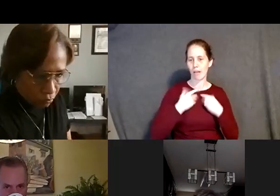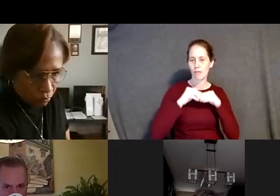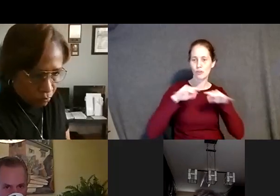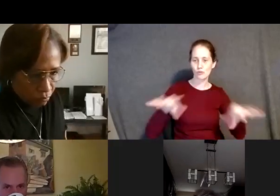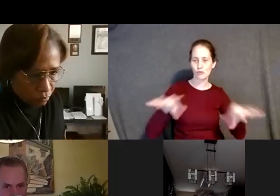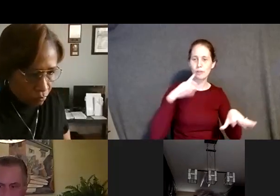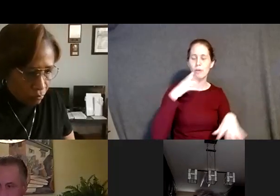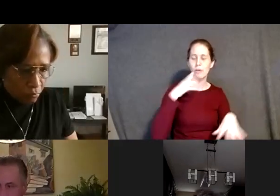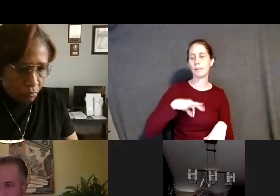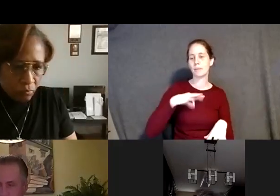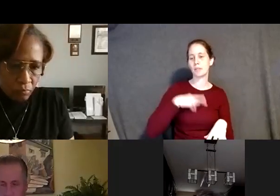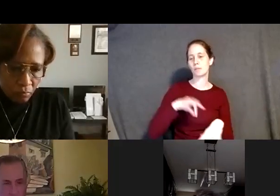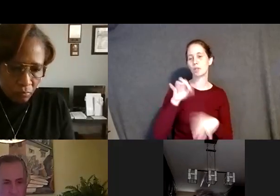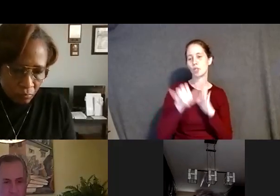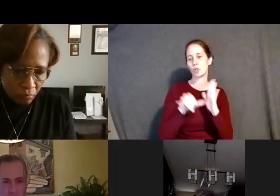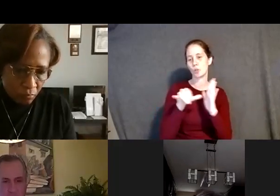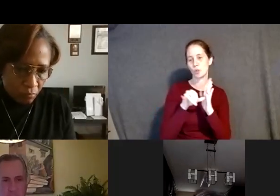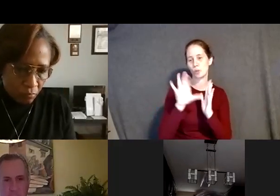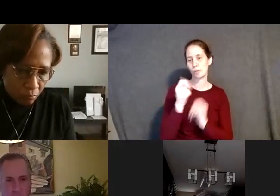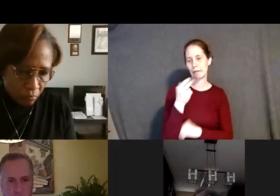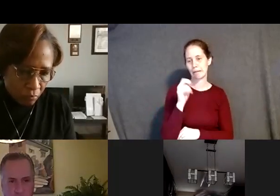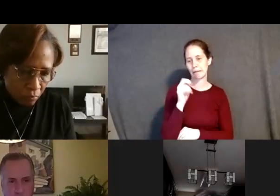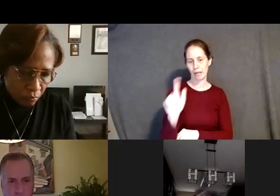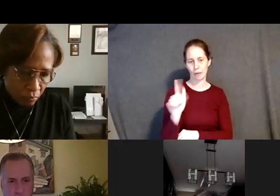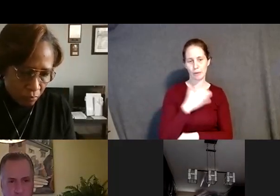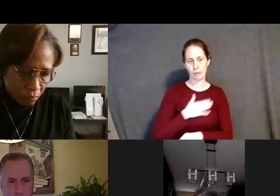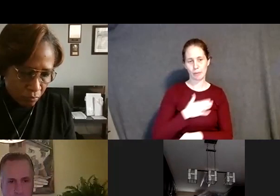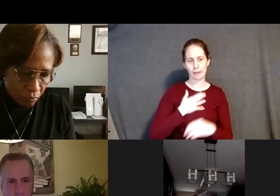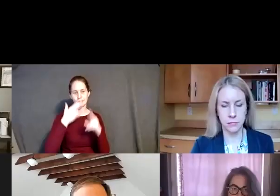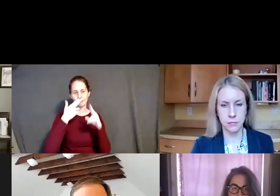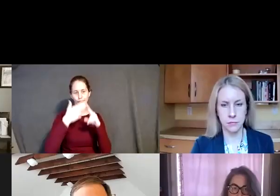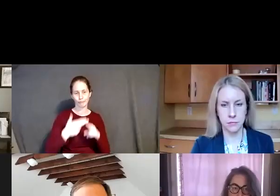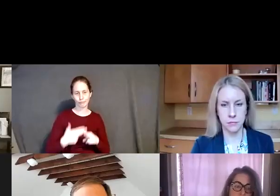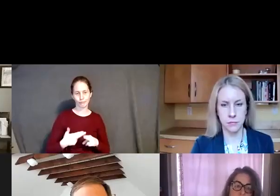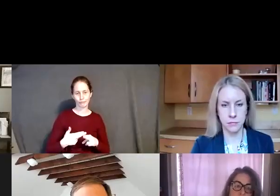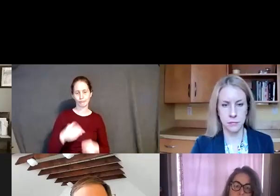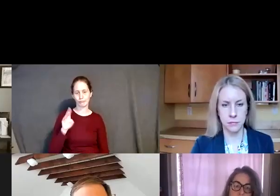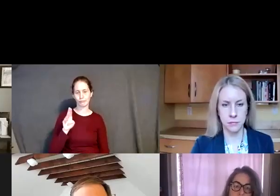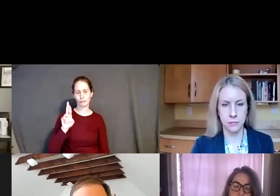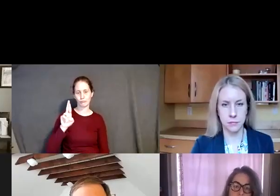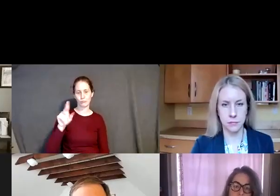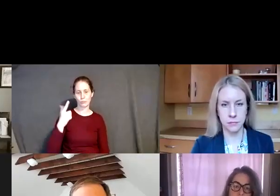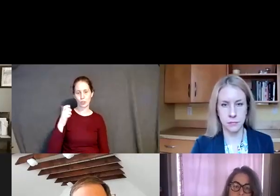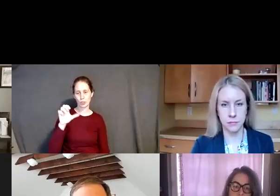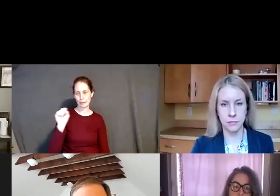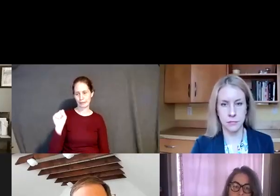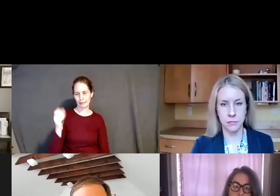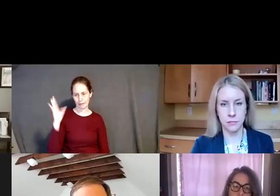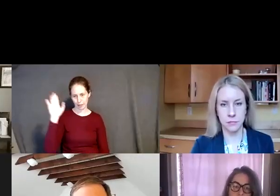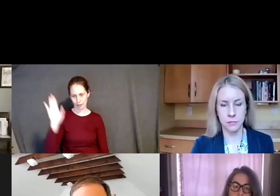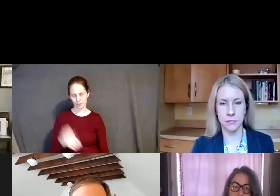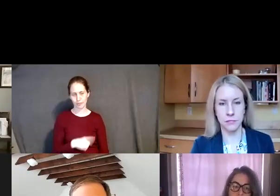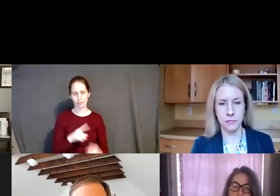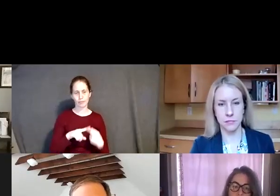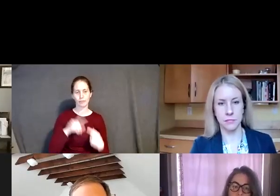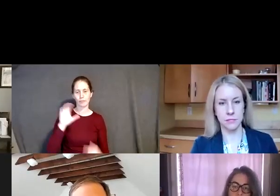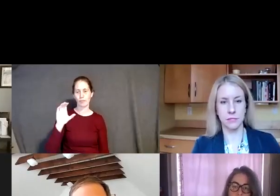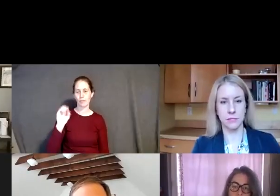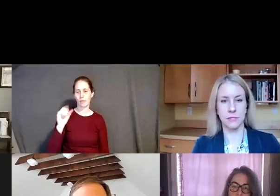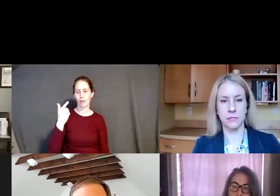YouTube channel. Will the clerk please take the roll? Reverend Burgess. Here. Mr.